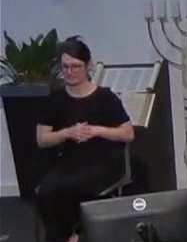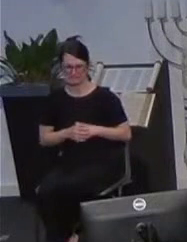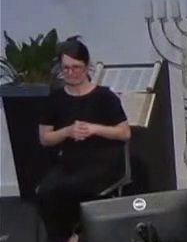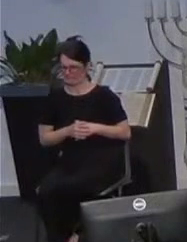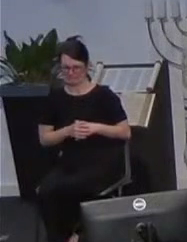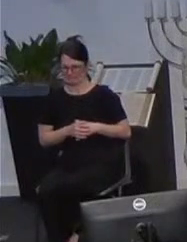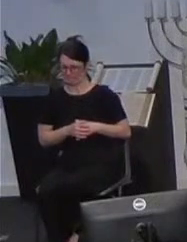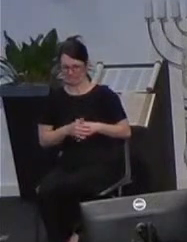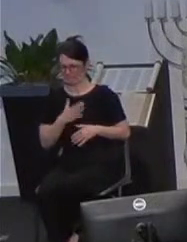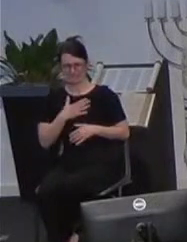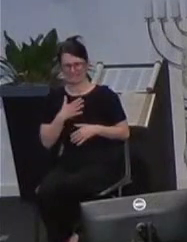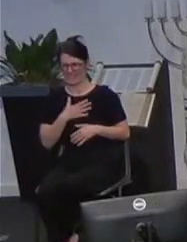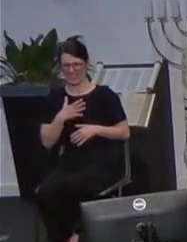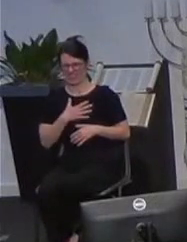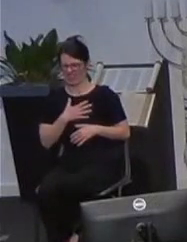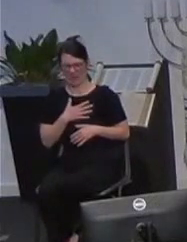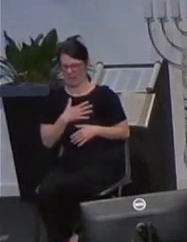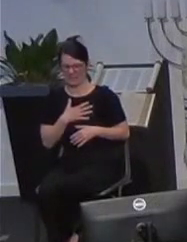had no idea what I was doing.